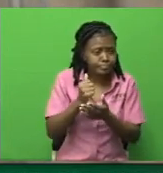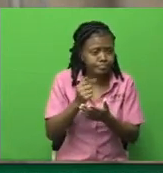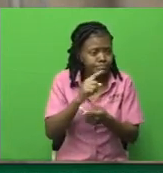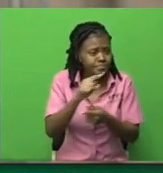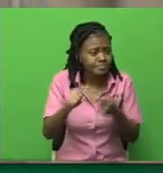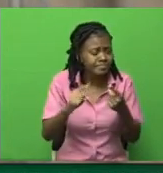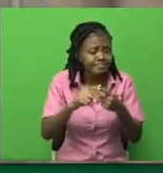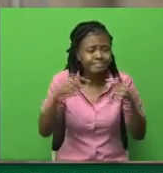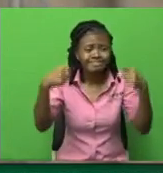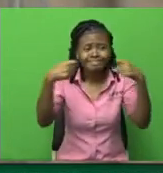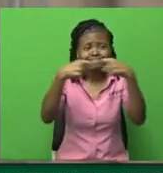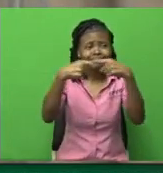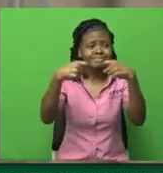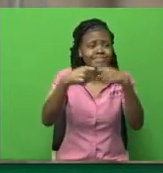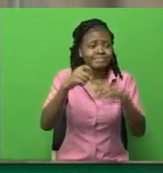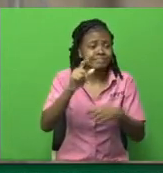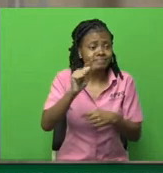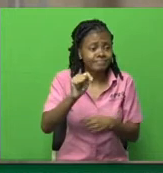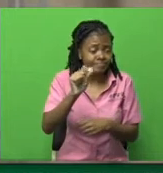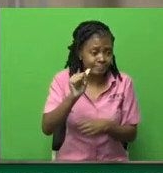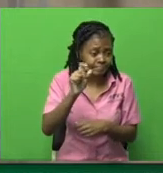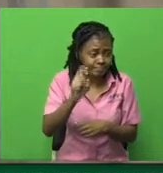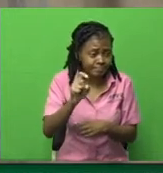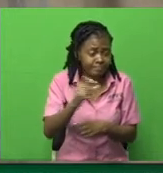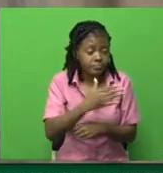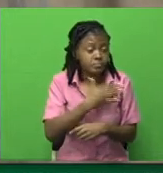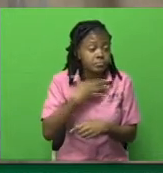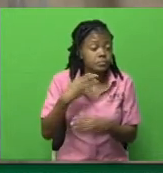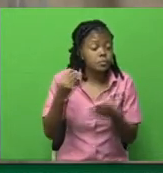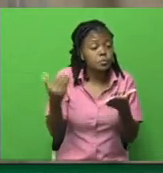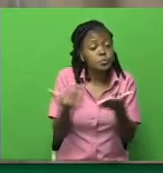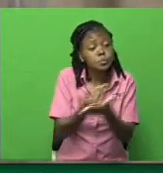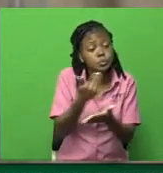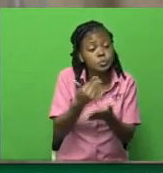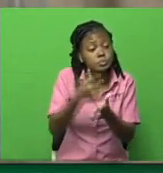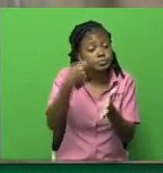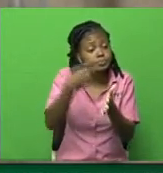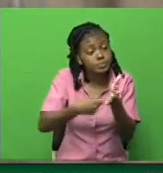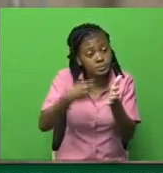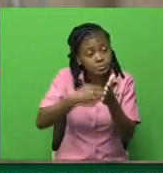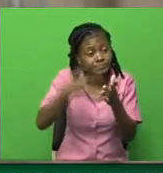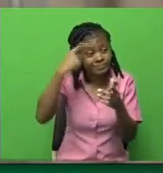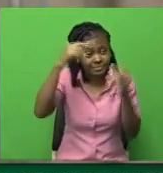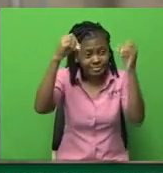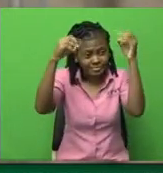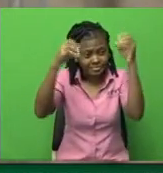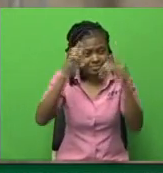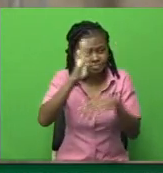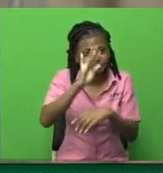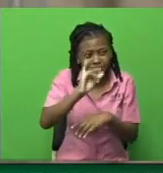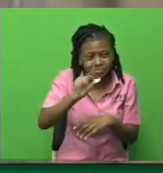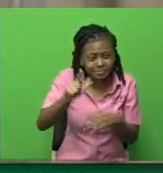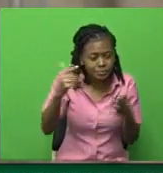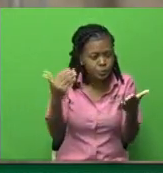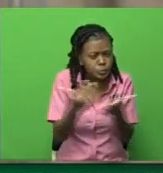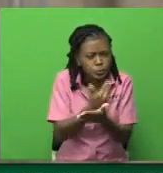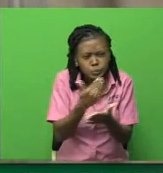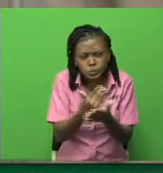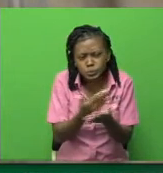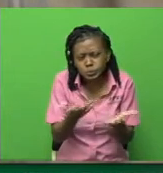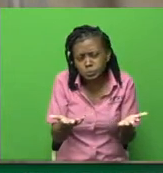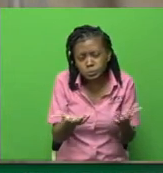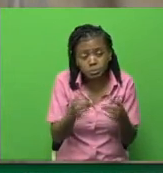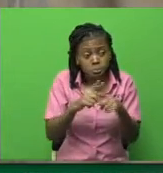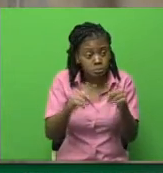are reviewed and new rates are implemented instead we are told that over 14 000